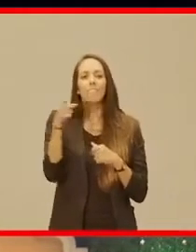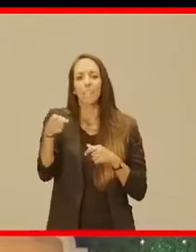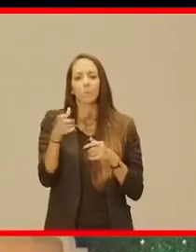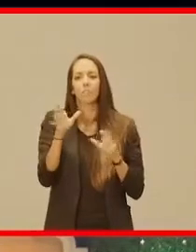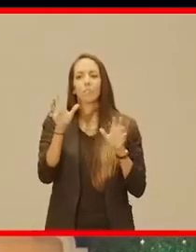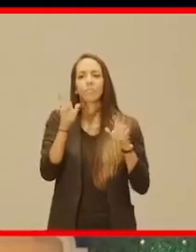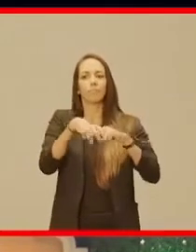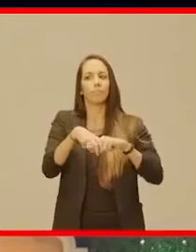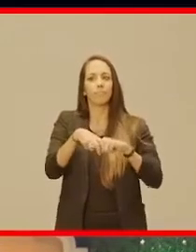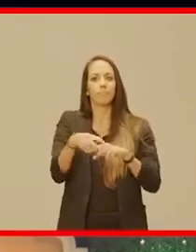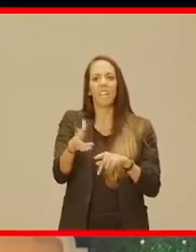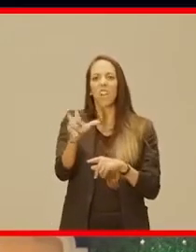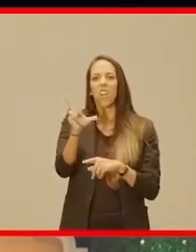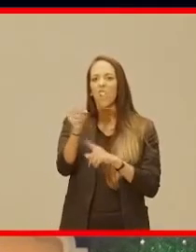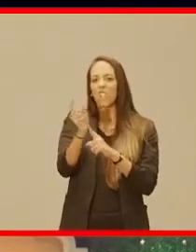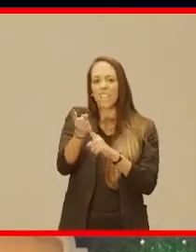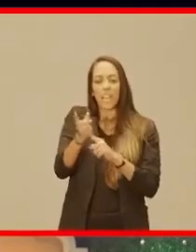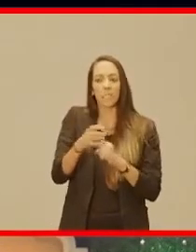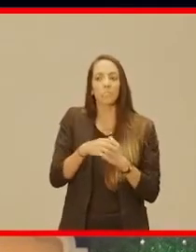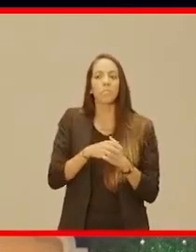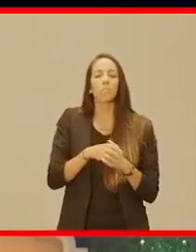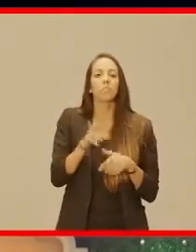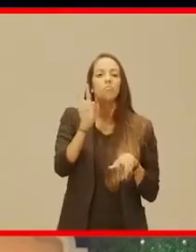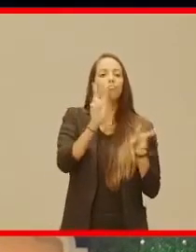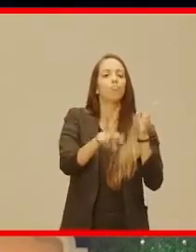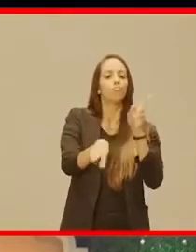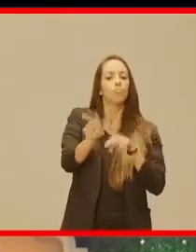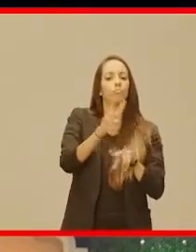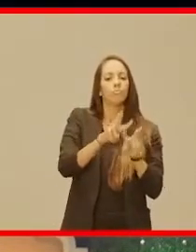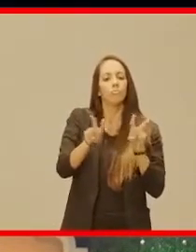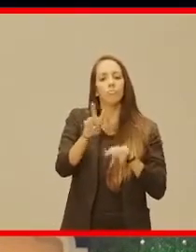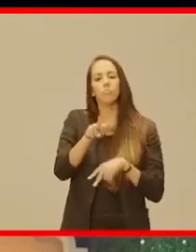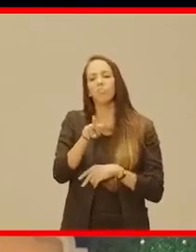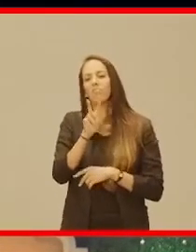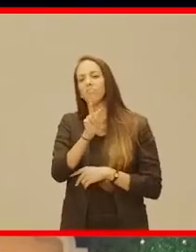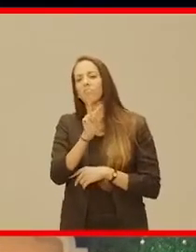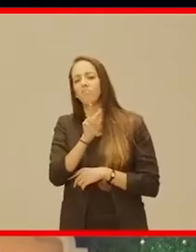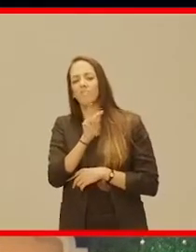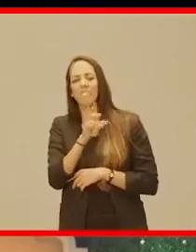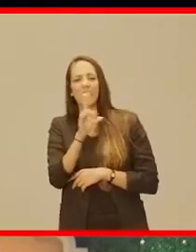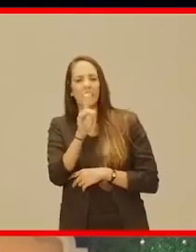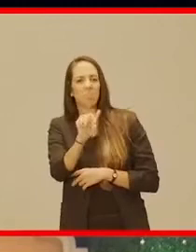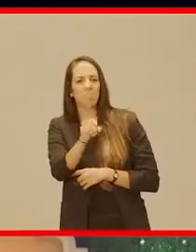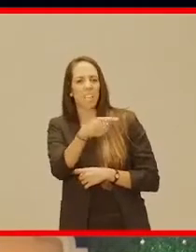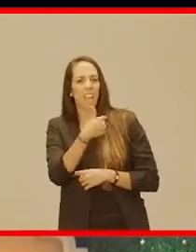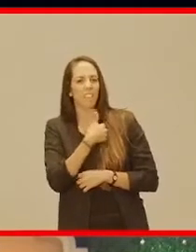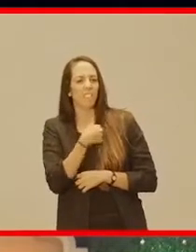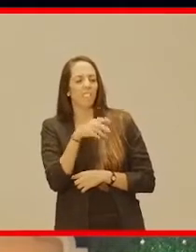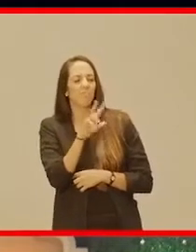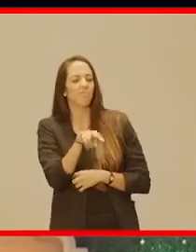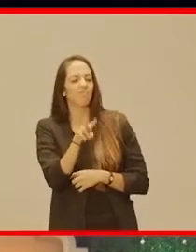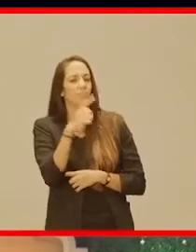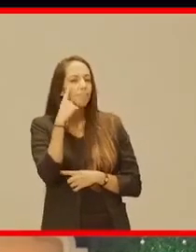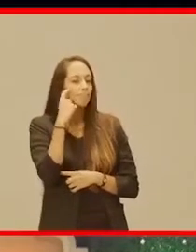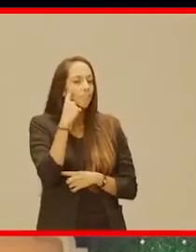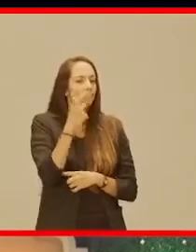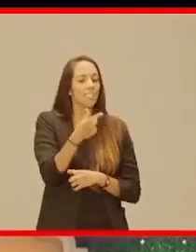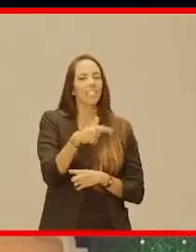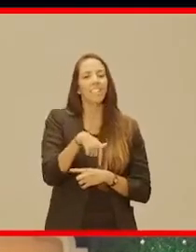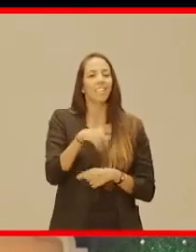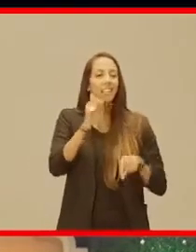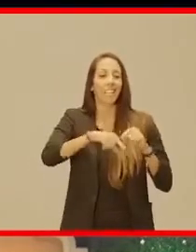They saw that basically he had a disability, and they basically told him up front, because you have a disability, I'm not going to hire